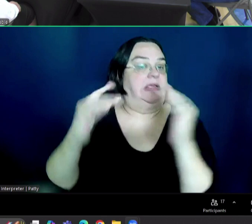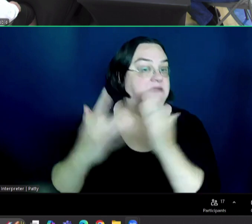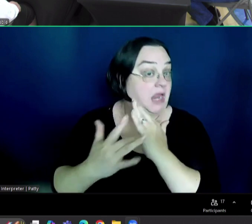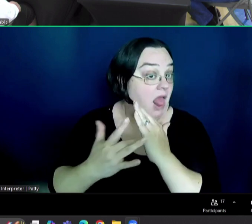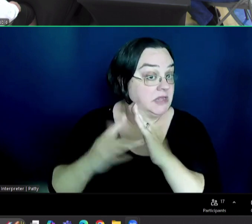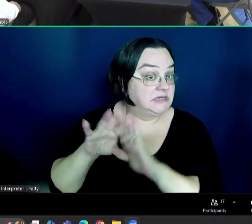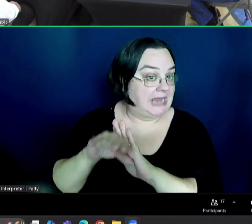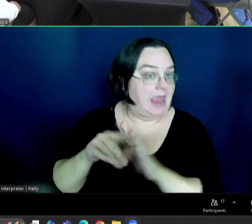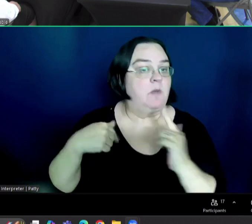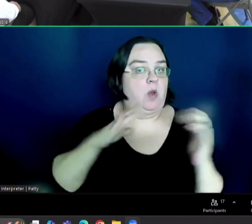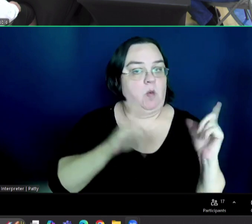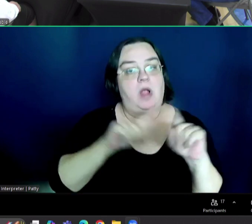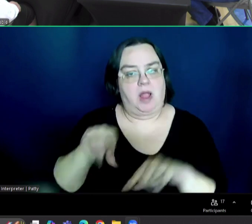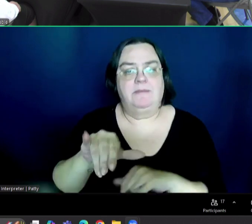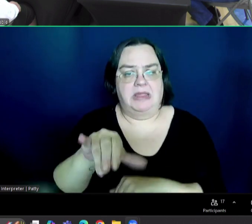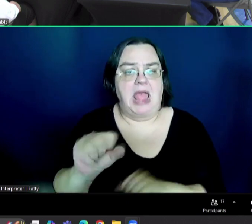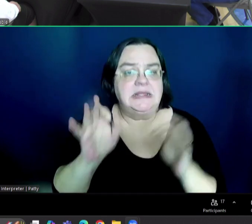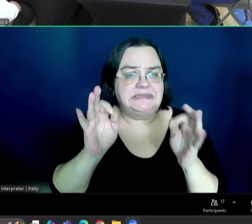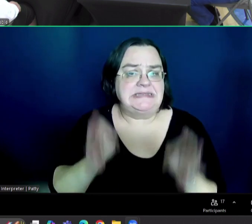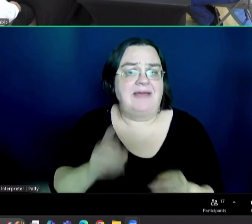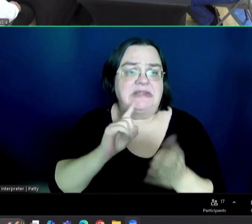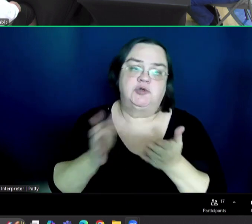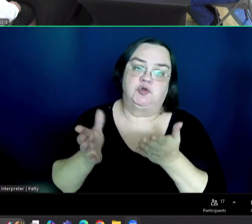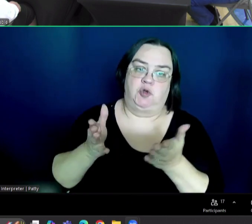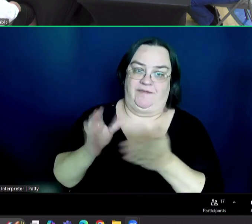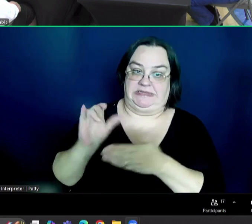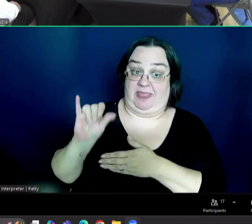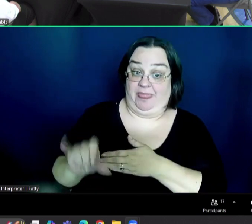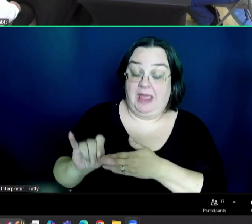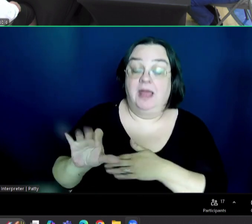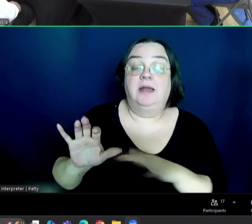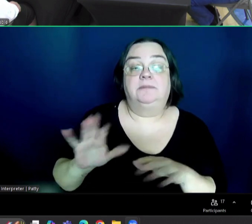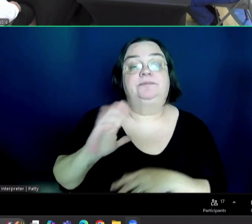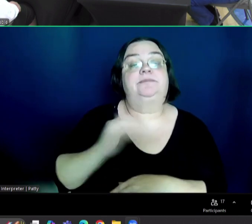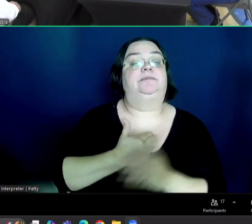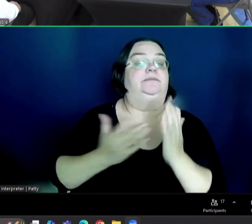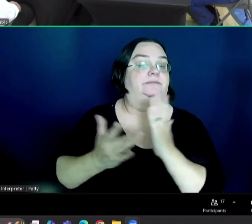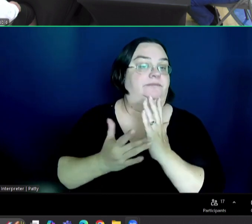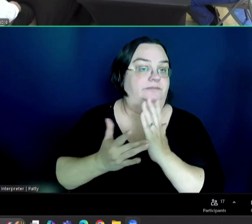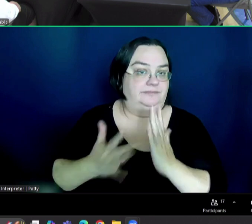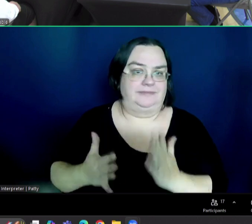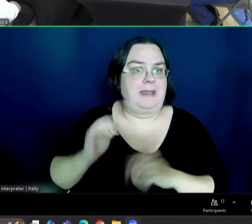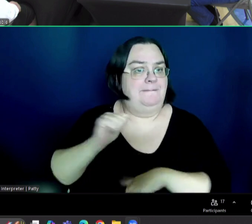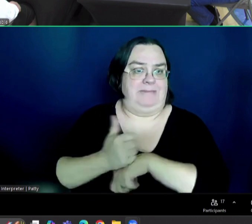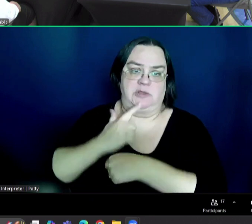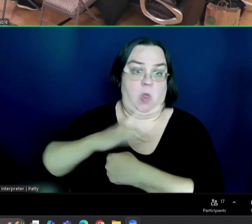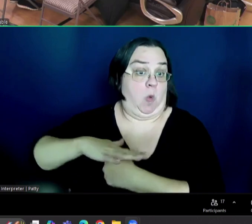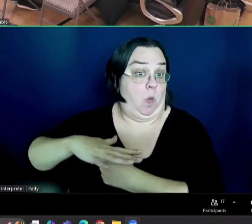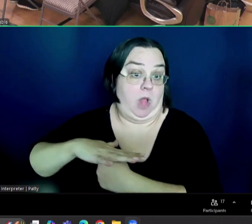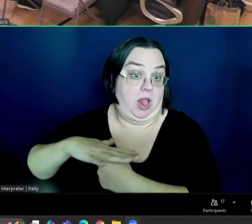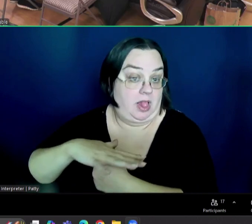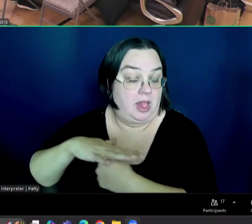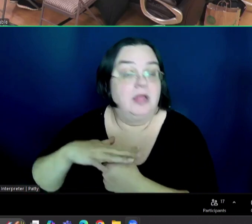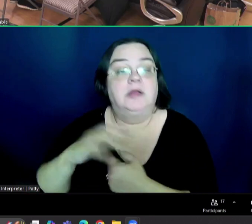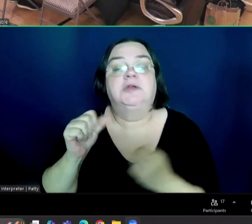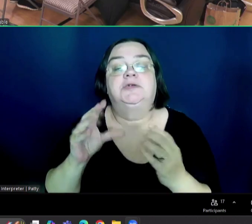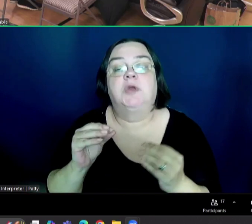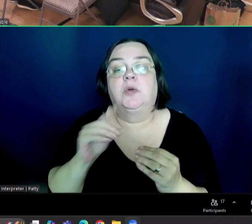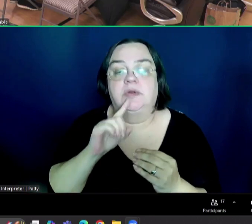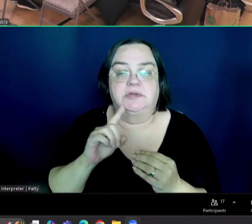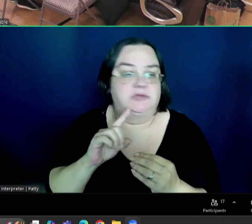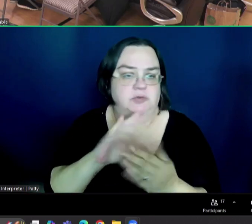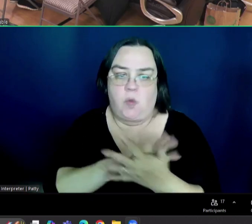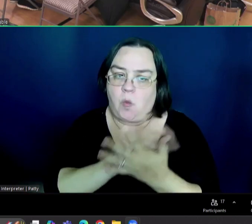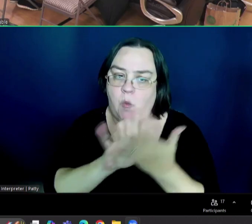come out. Yes, it's absolutely the servicing of it. Our technicians are based locally. So it's all of that, right?